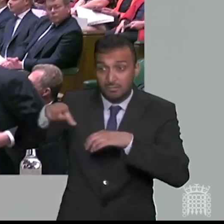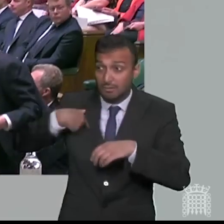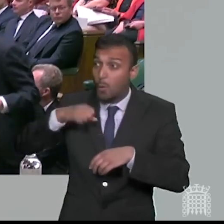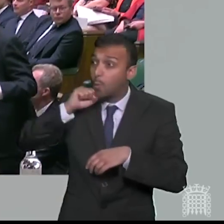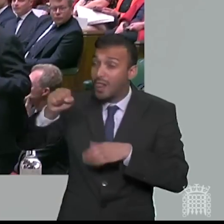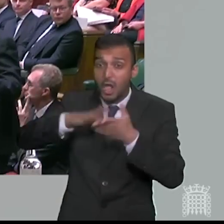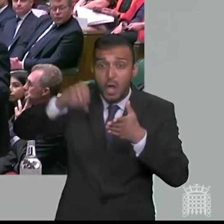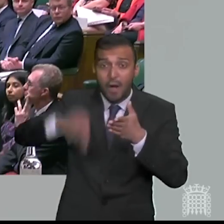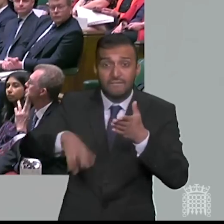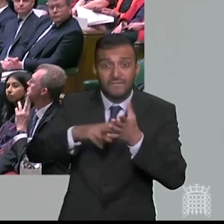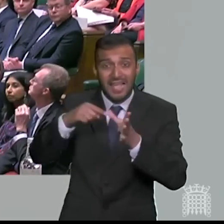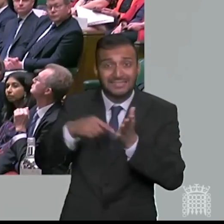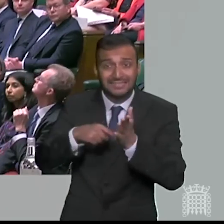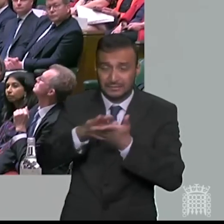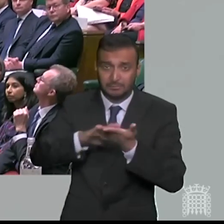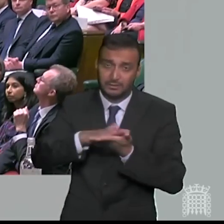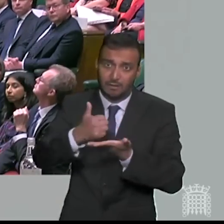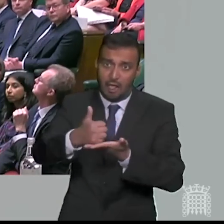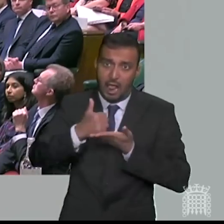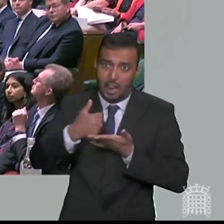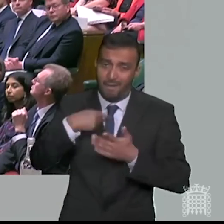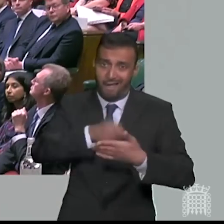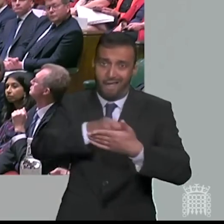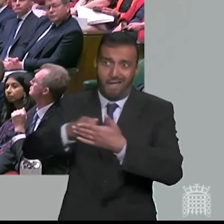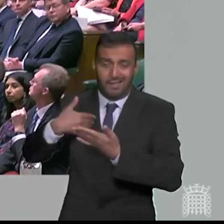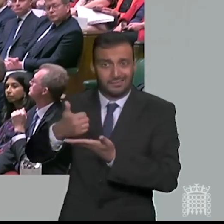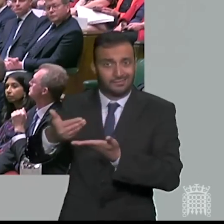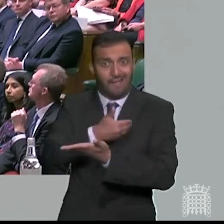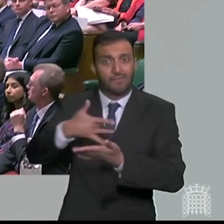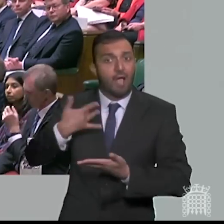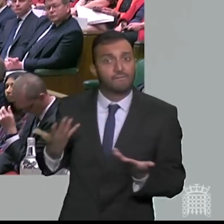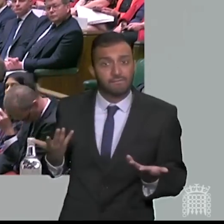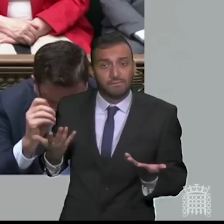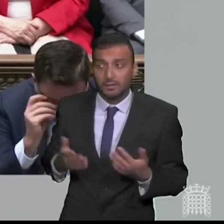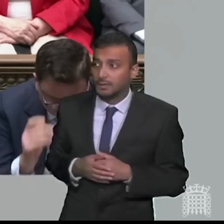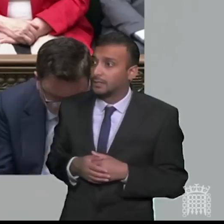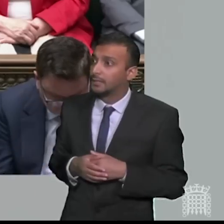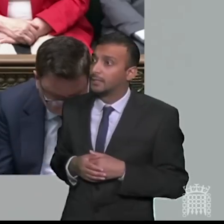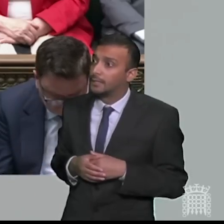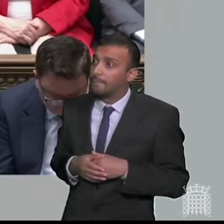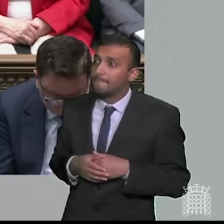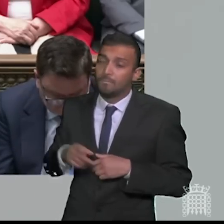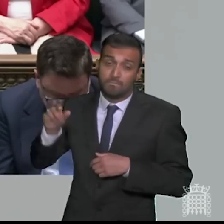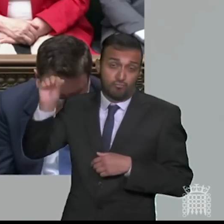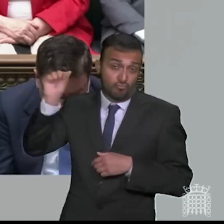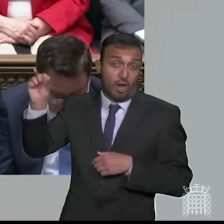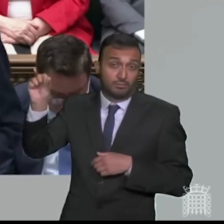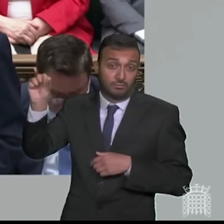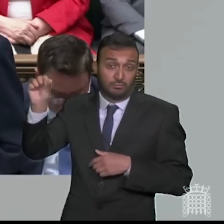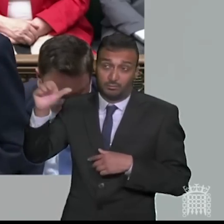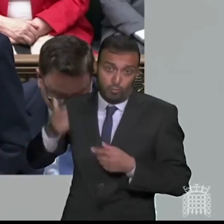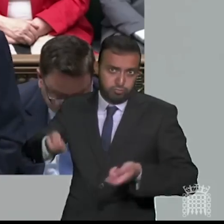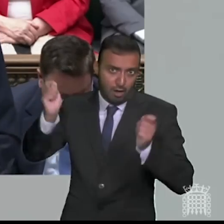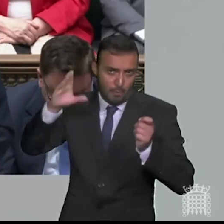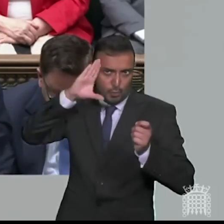anniversary? Well, my honourable friend is absolutely right to raise the dangers of melanoma. As